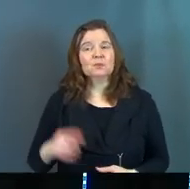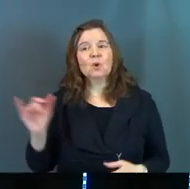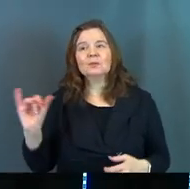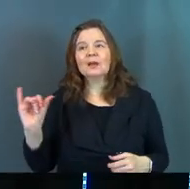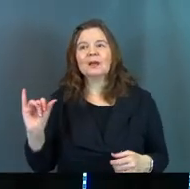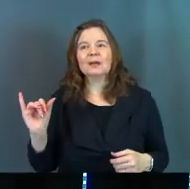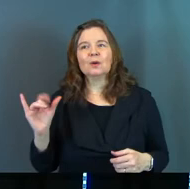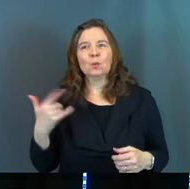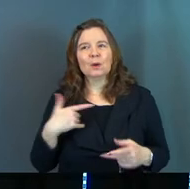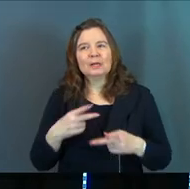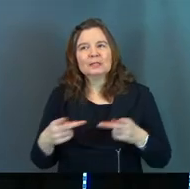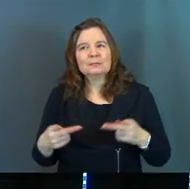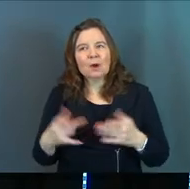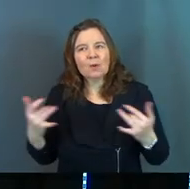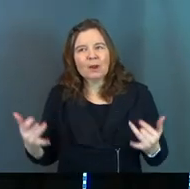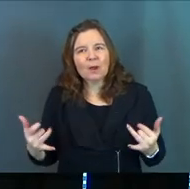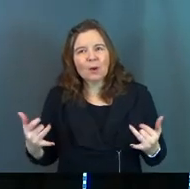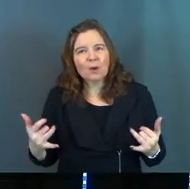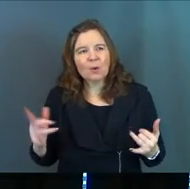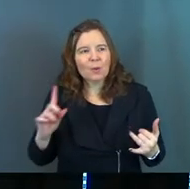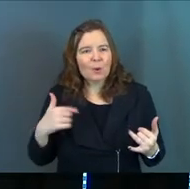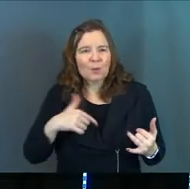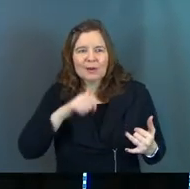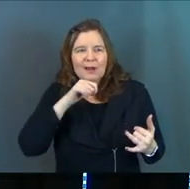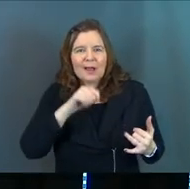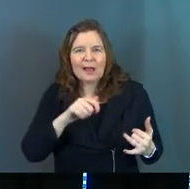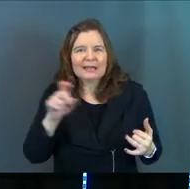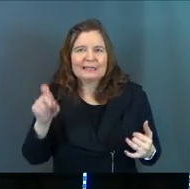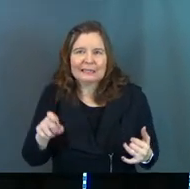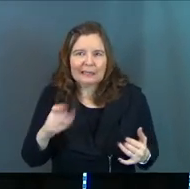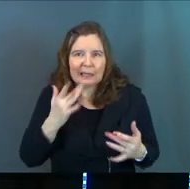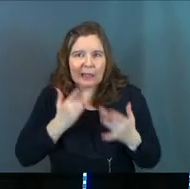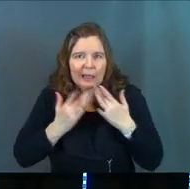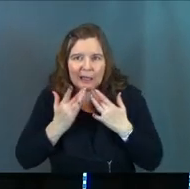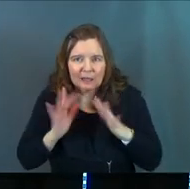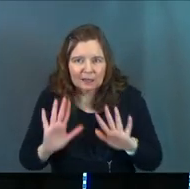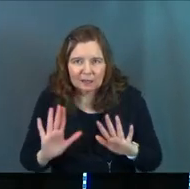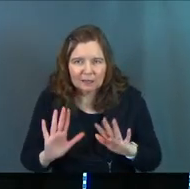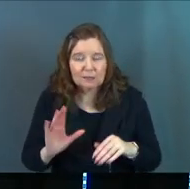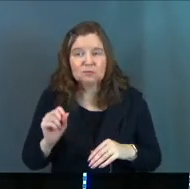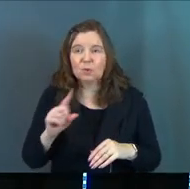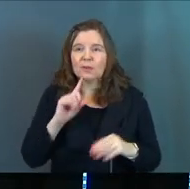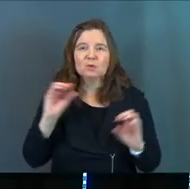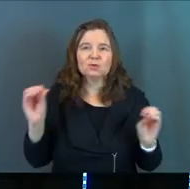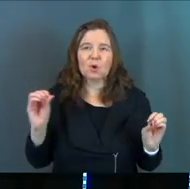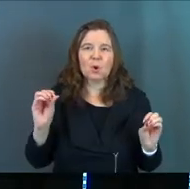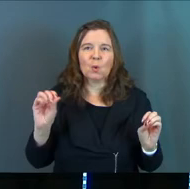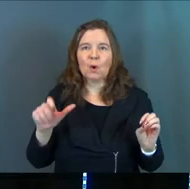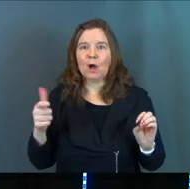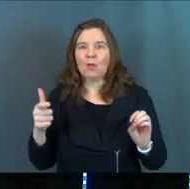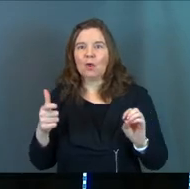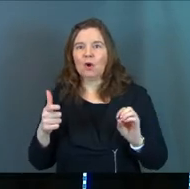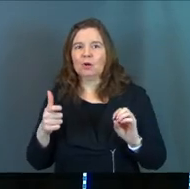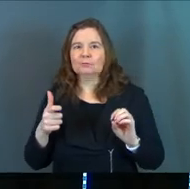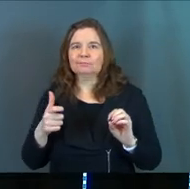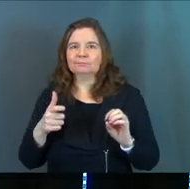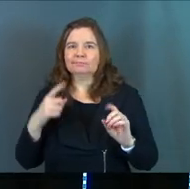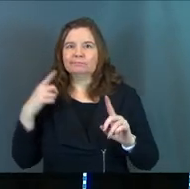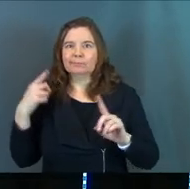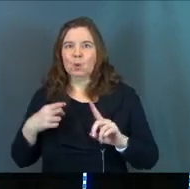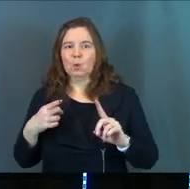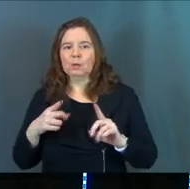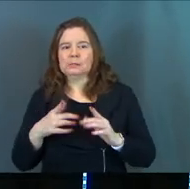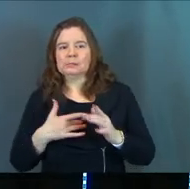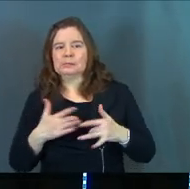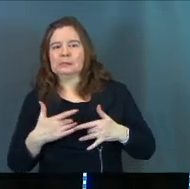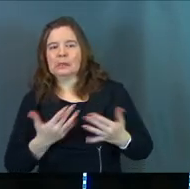So it's like we're in a spot right now where we're not needy. And so there's no ulterior motive that you've got to